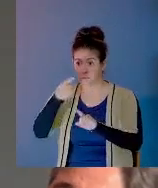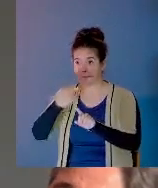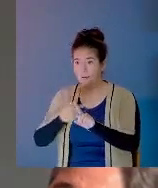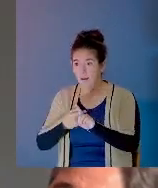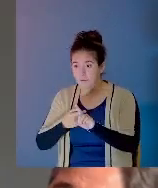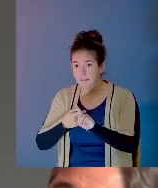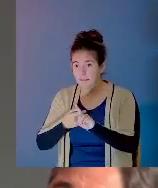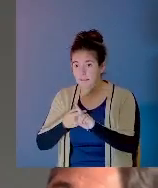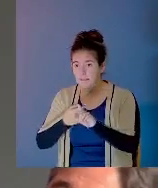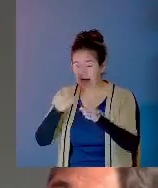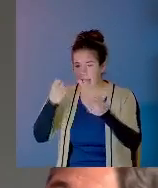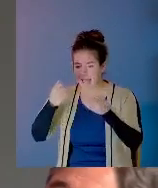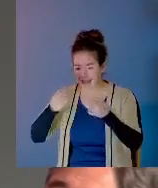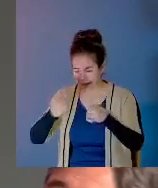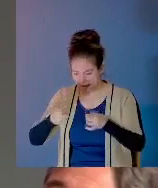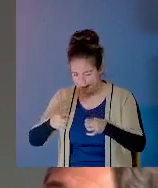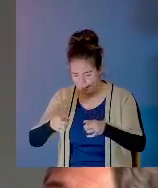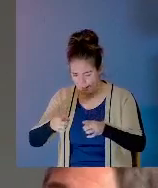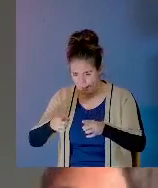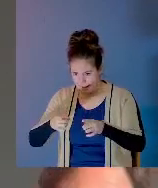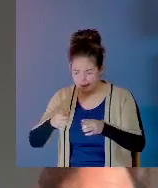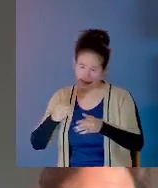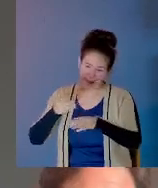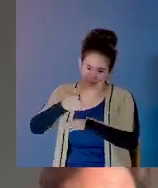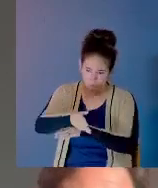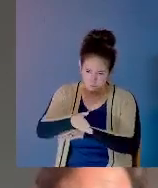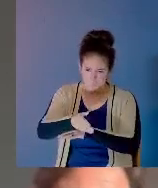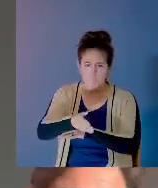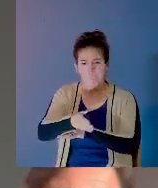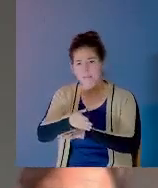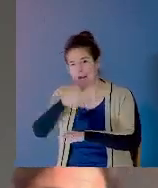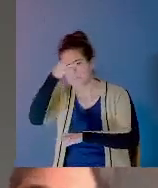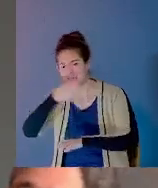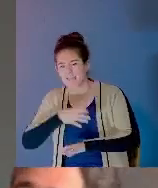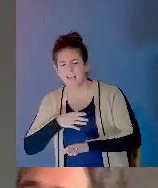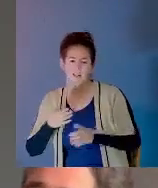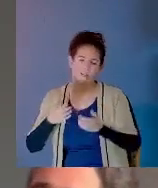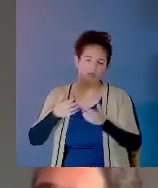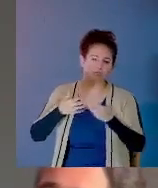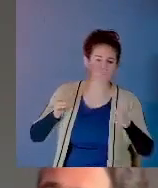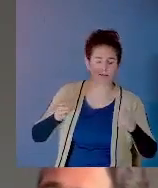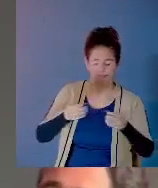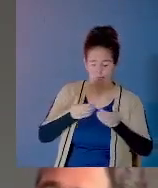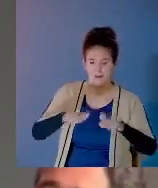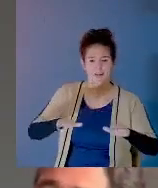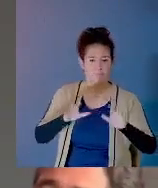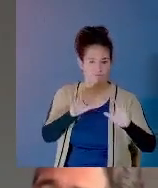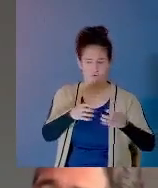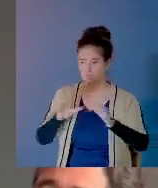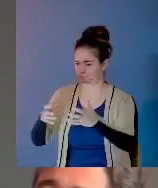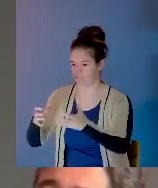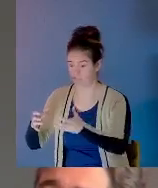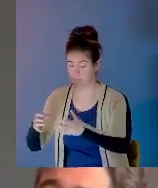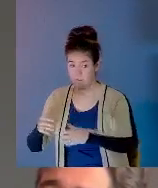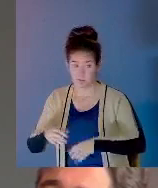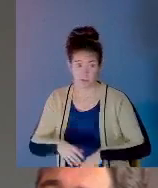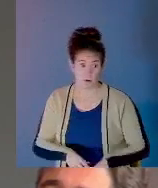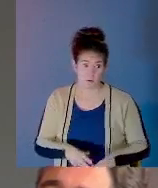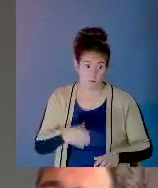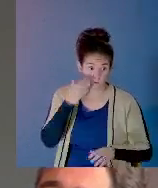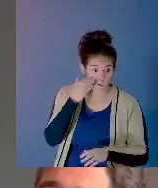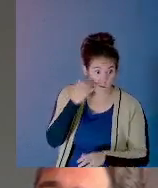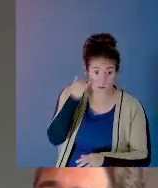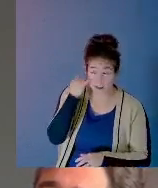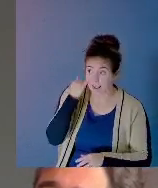groups. I said to the guys in the group, if this really is from God, we're going to be attacked. This